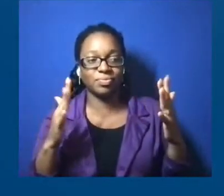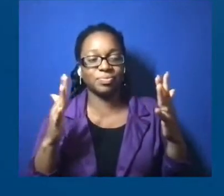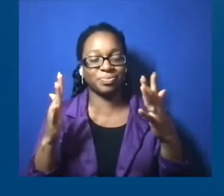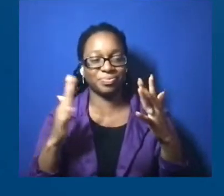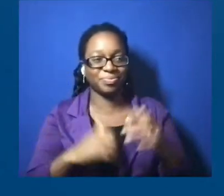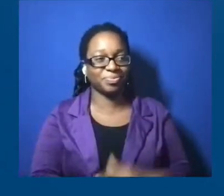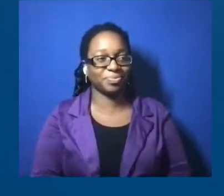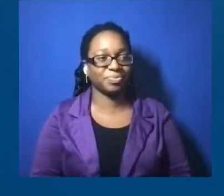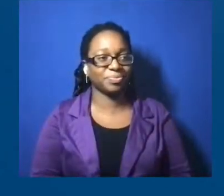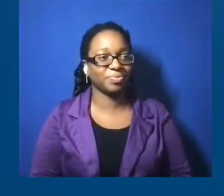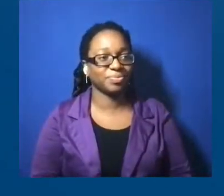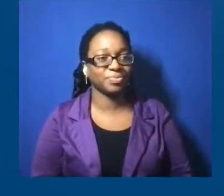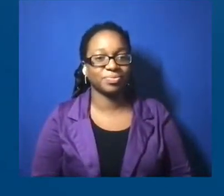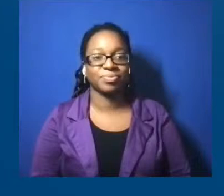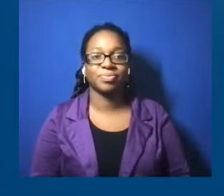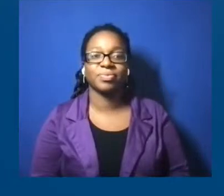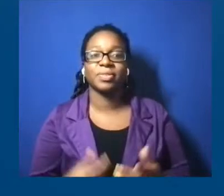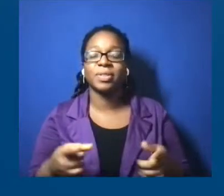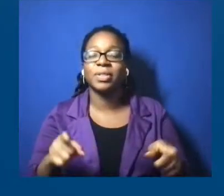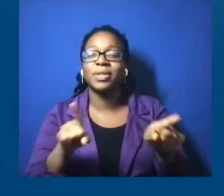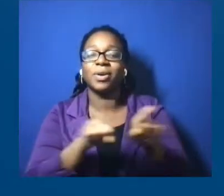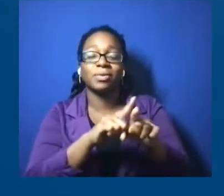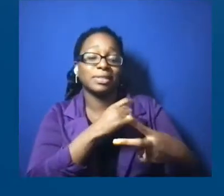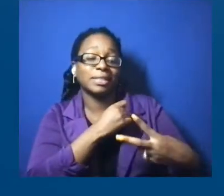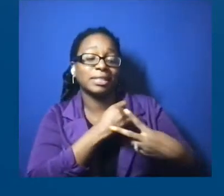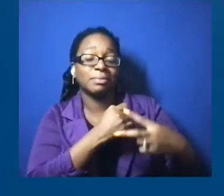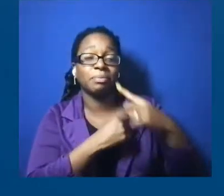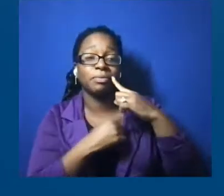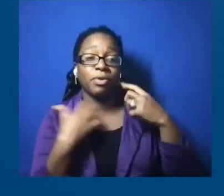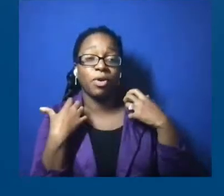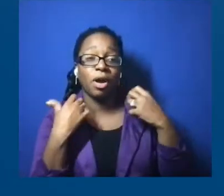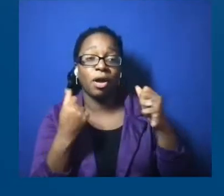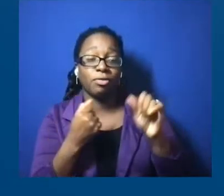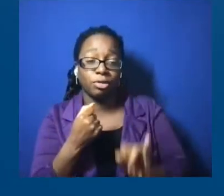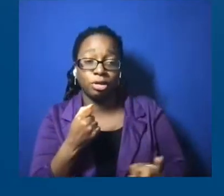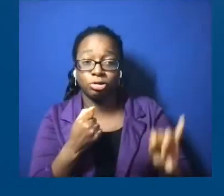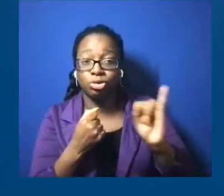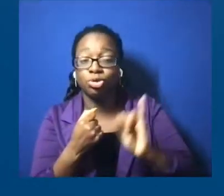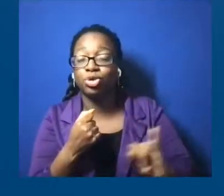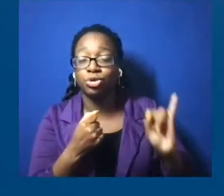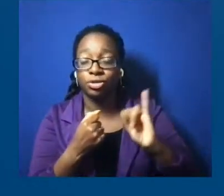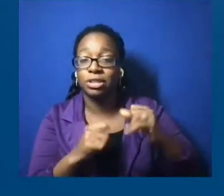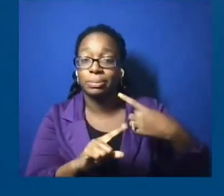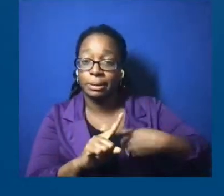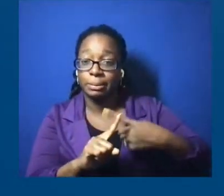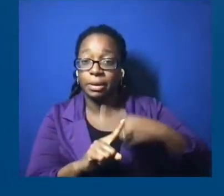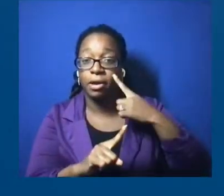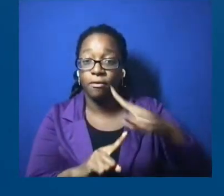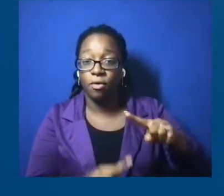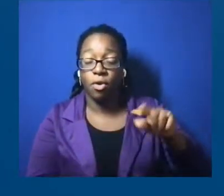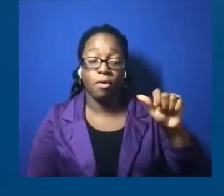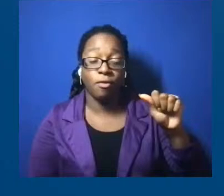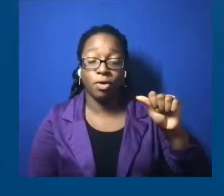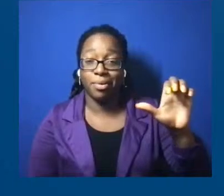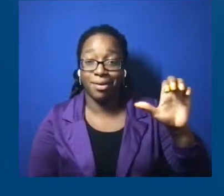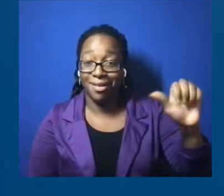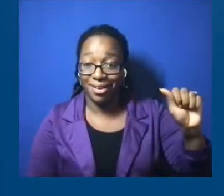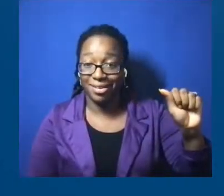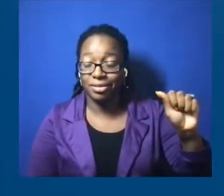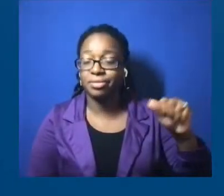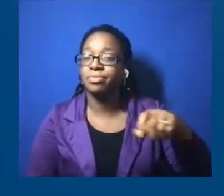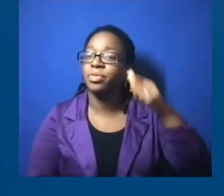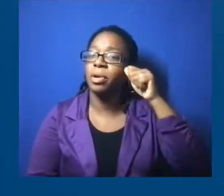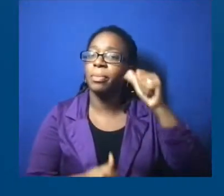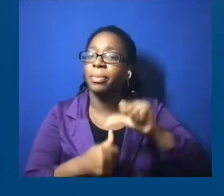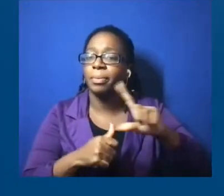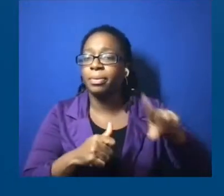We also locked in savings on health insurance premiums through the Affordable Care Act. Because what we did earlier in the first piece of legislation